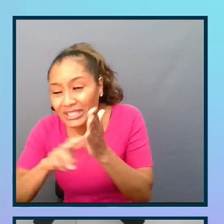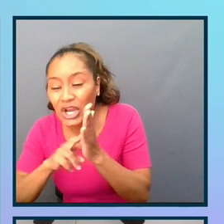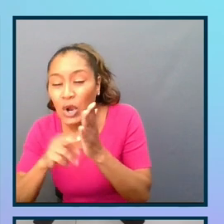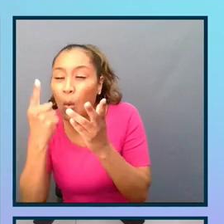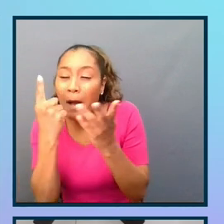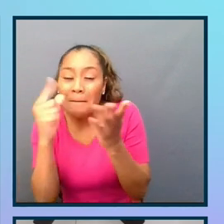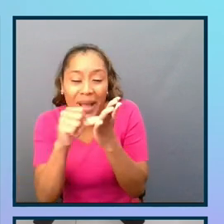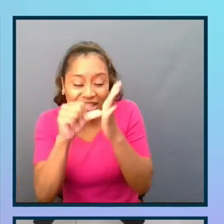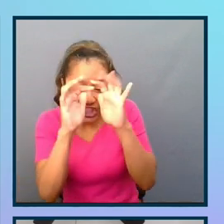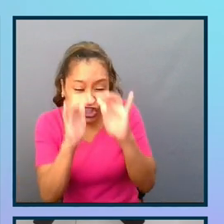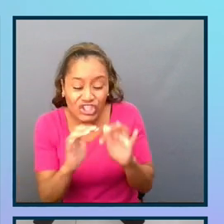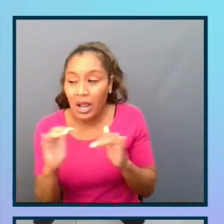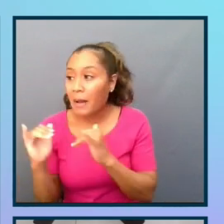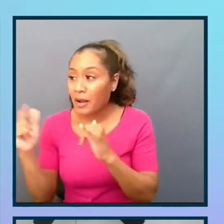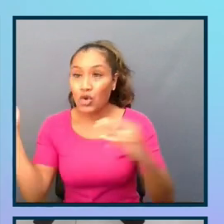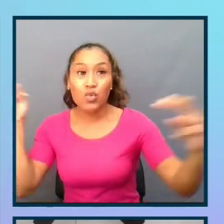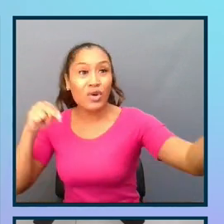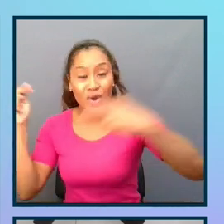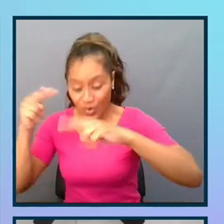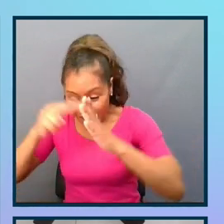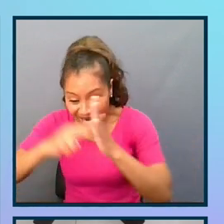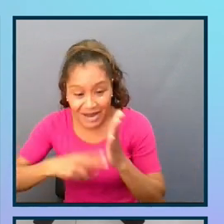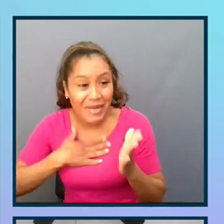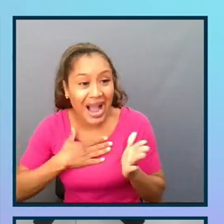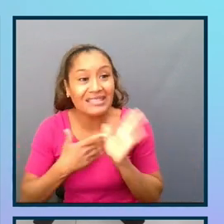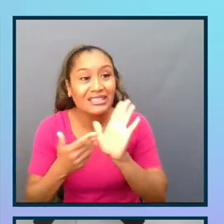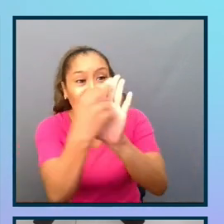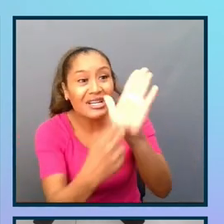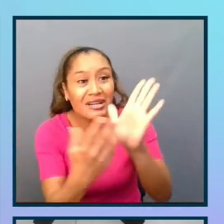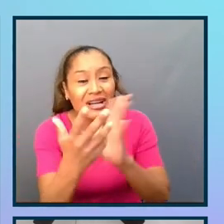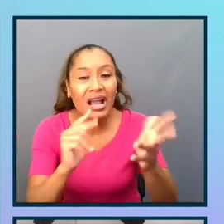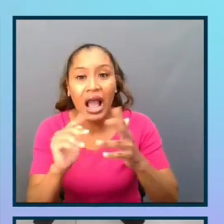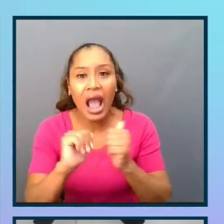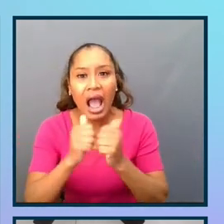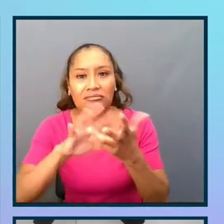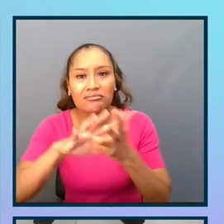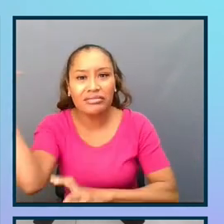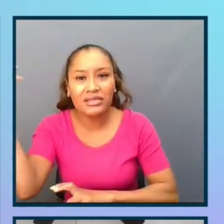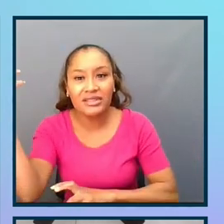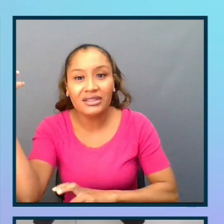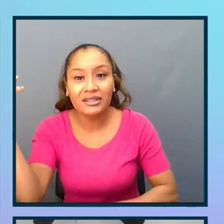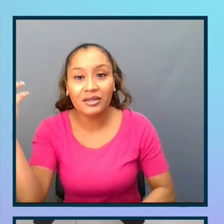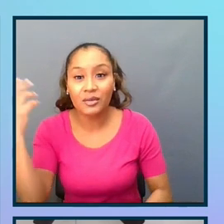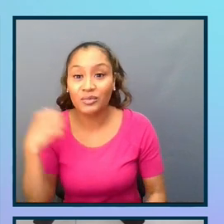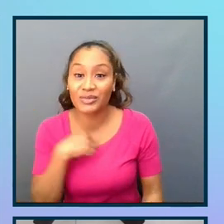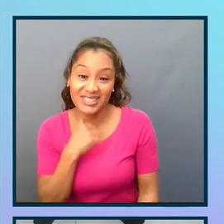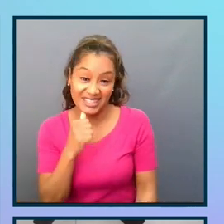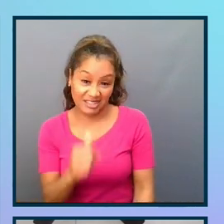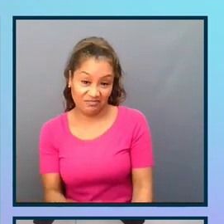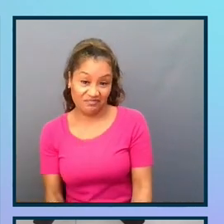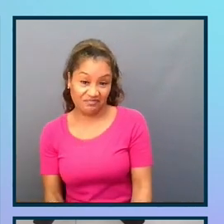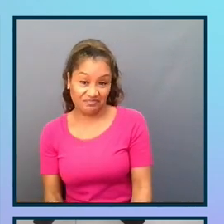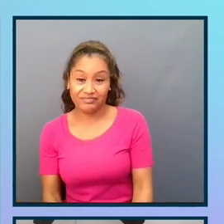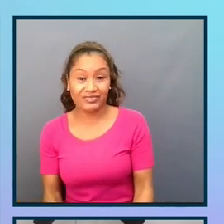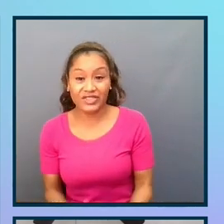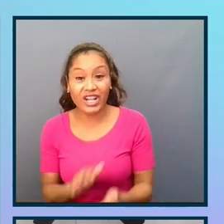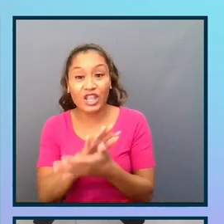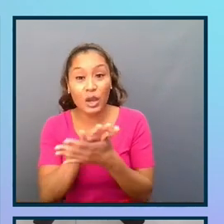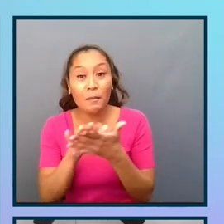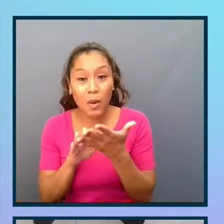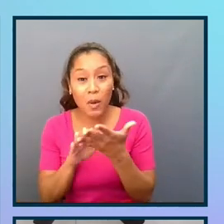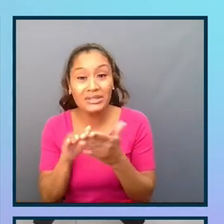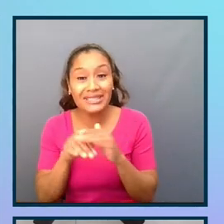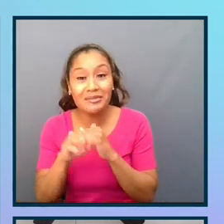and our peer reviews with other ally designers? Well, the answer is we didn't. The components were accessible.